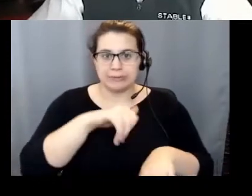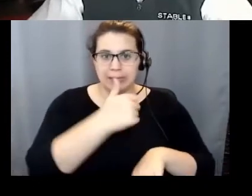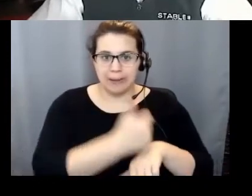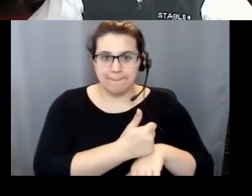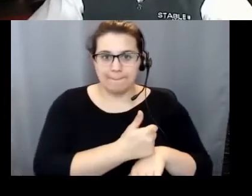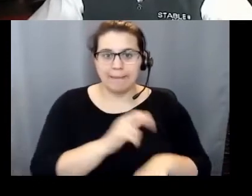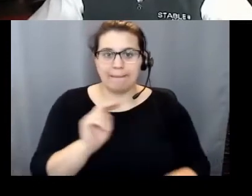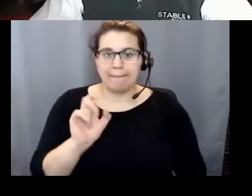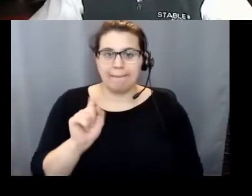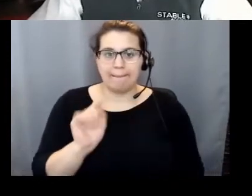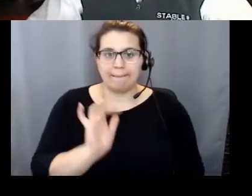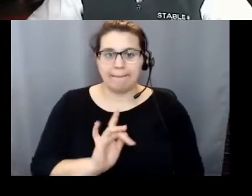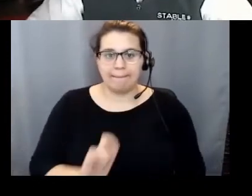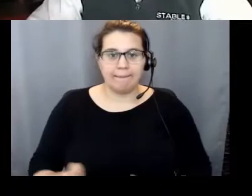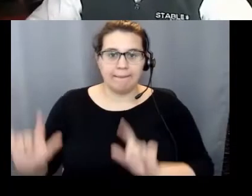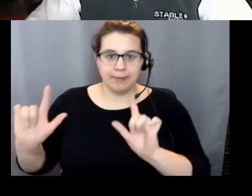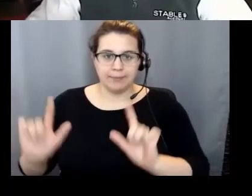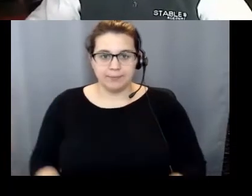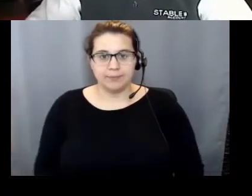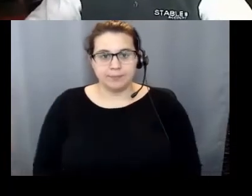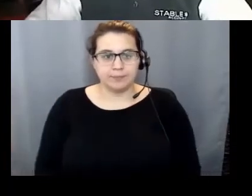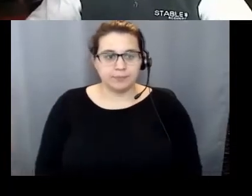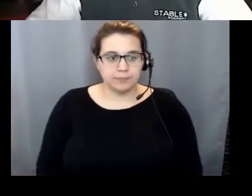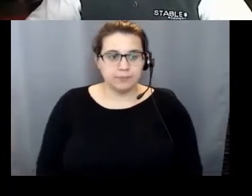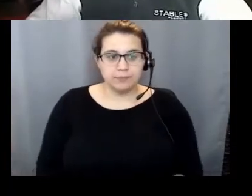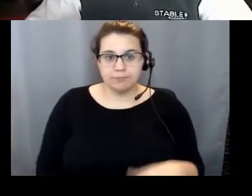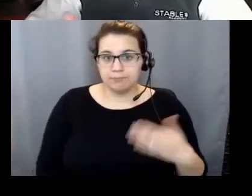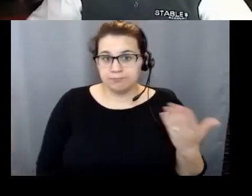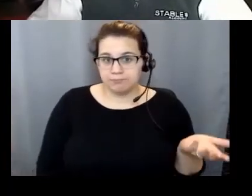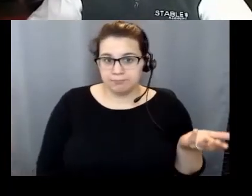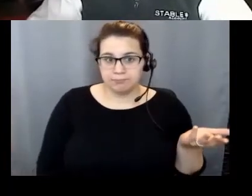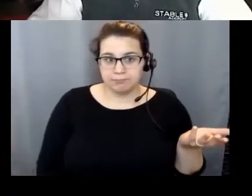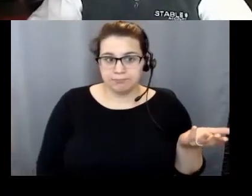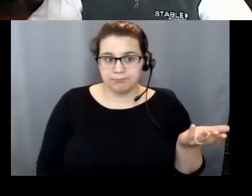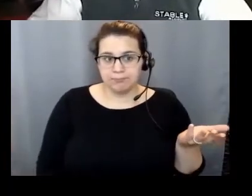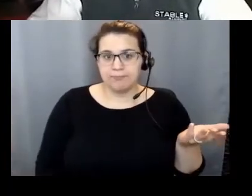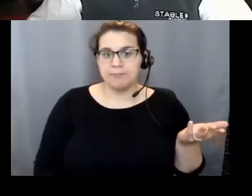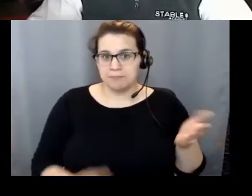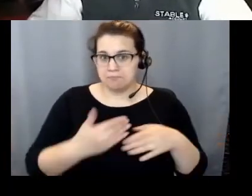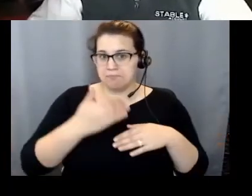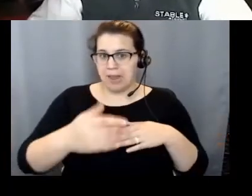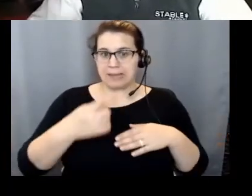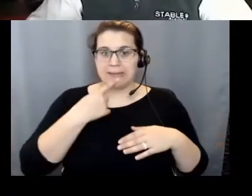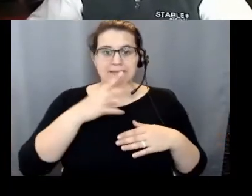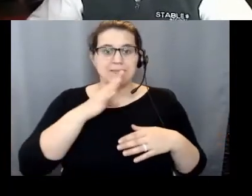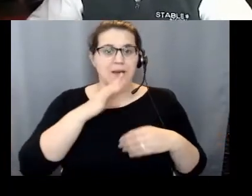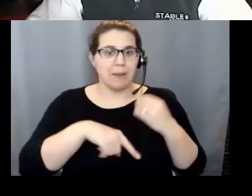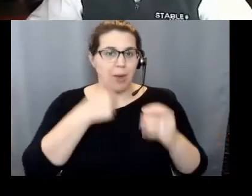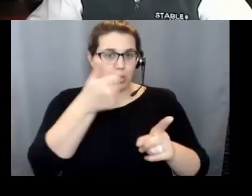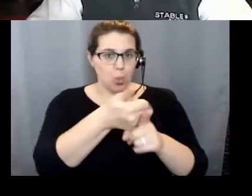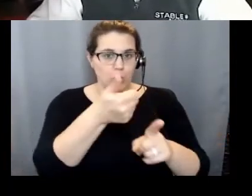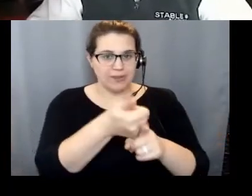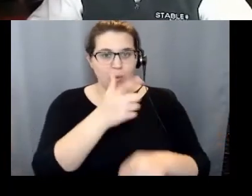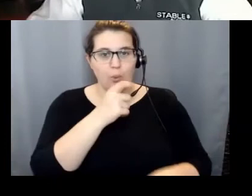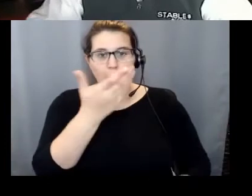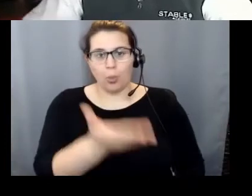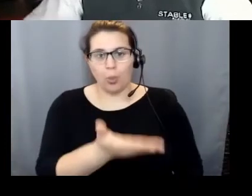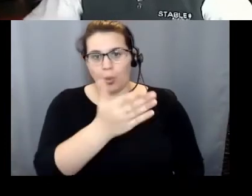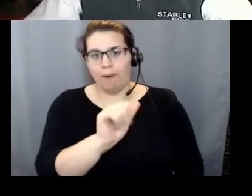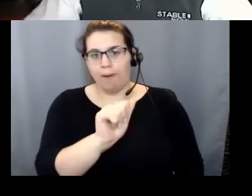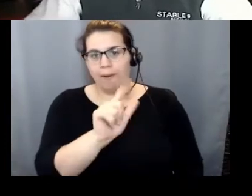it will take you to our next screen. The next screen then asks to tell about yourself being the authorized legal